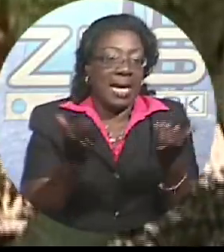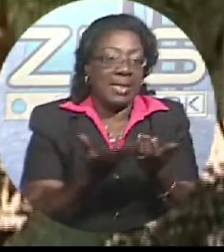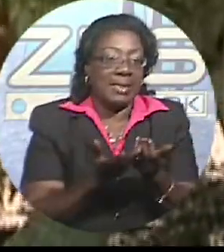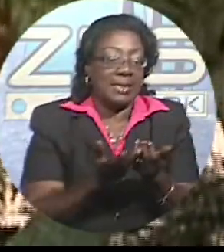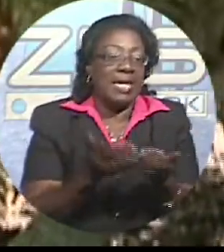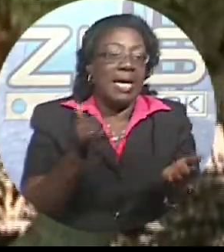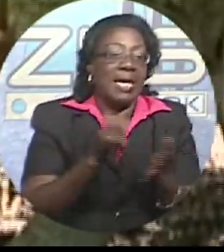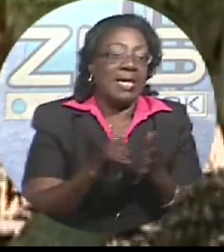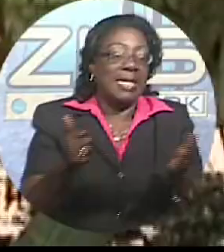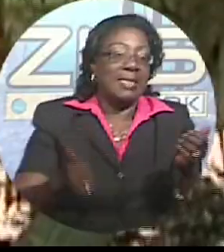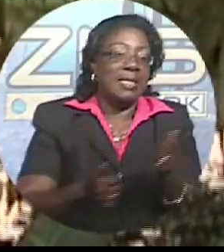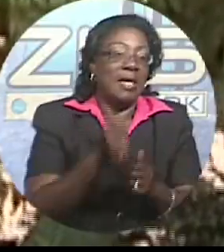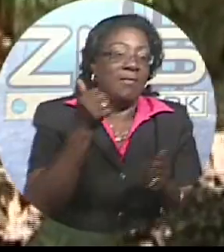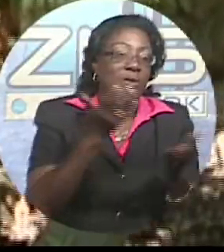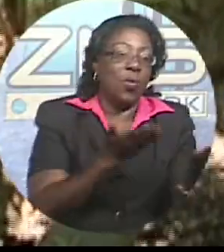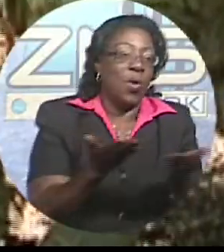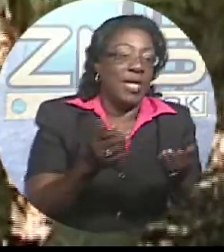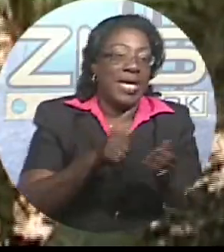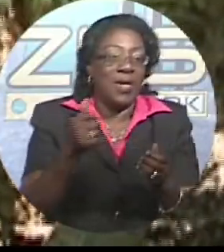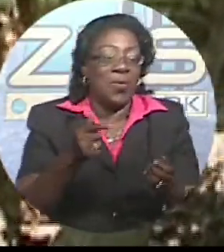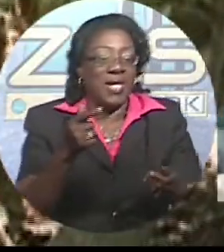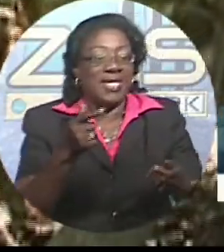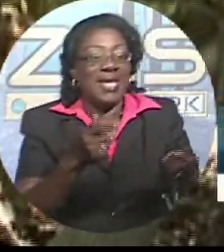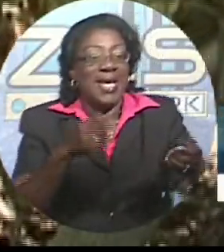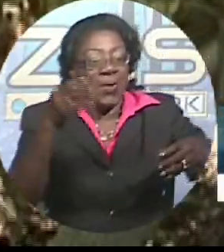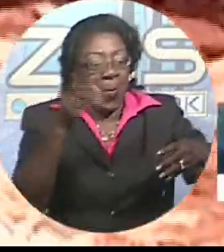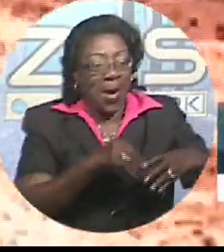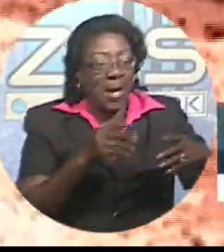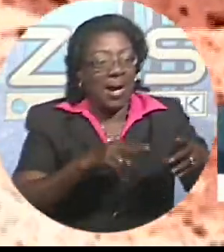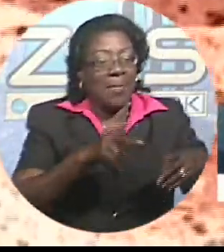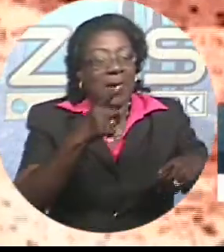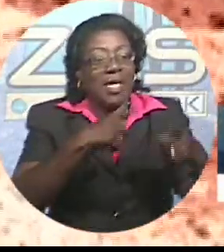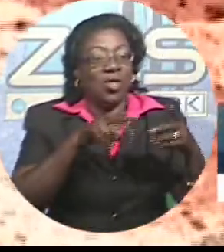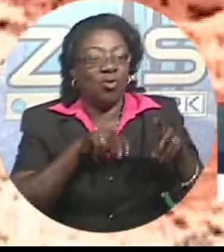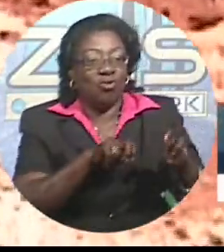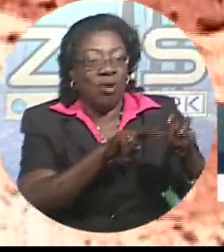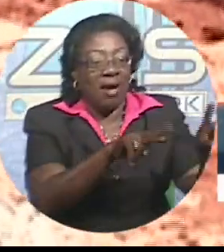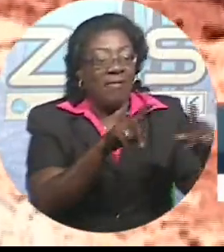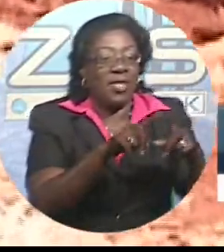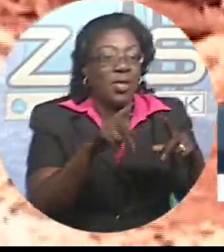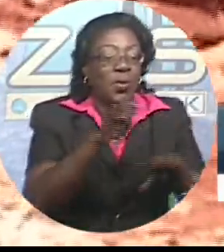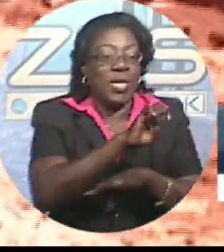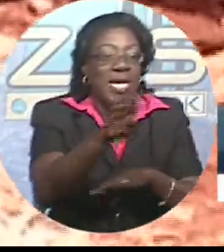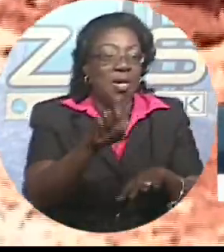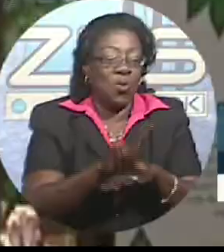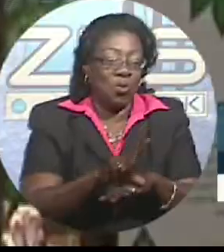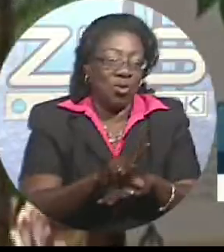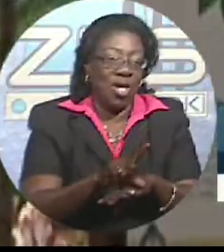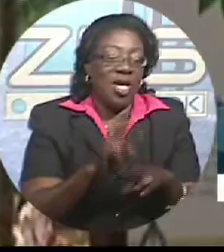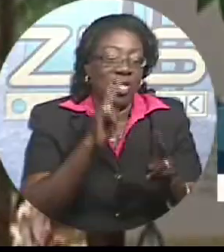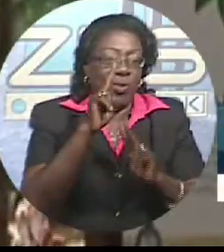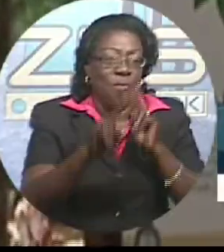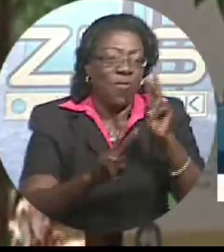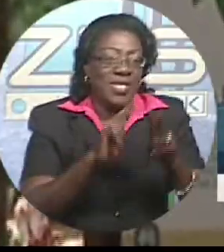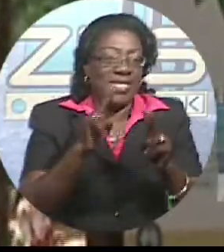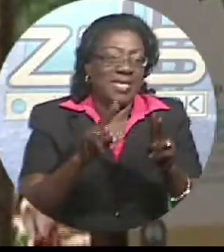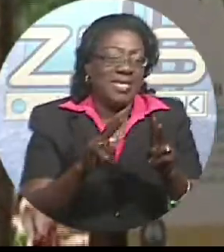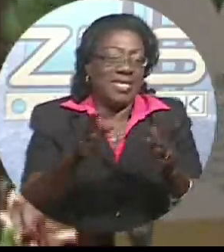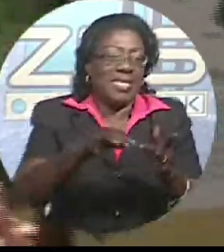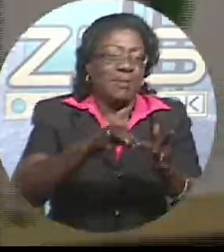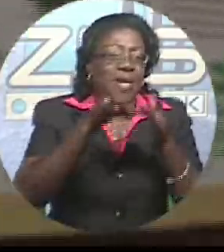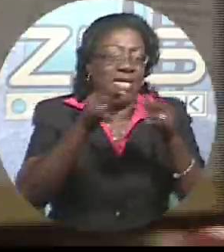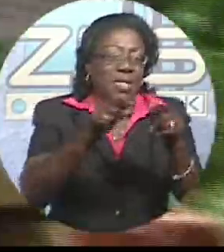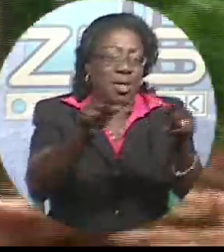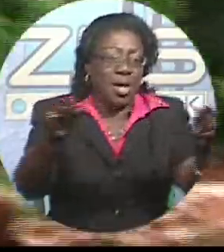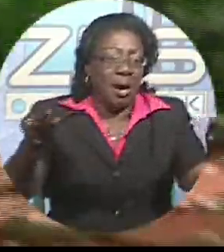enough to want to make anyone pack their bags and head to the Levy Native Plant Preserve in Governor's Harbor, Eleuthera. It's a